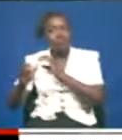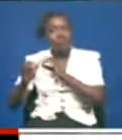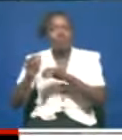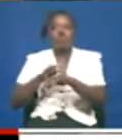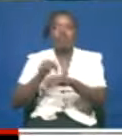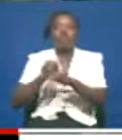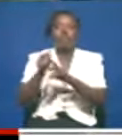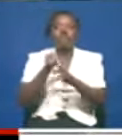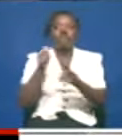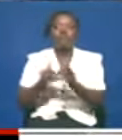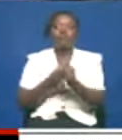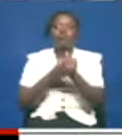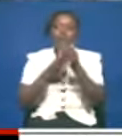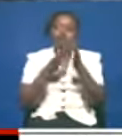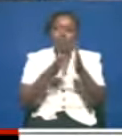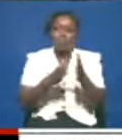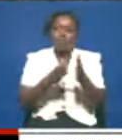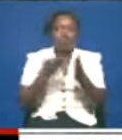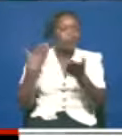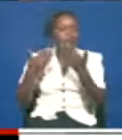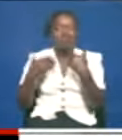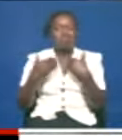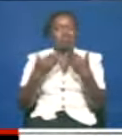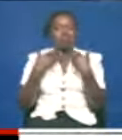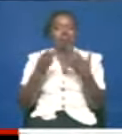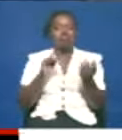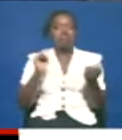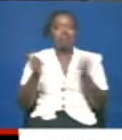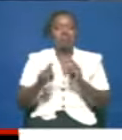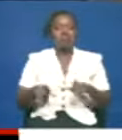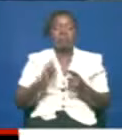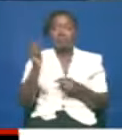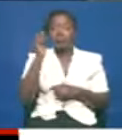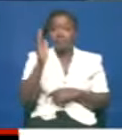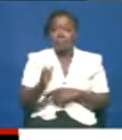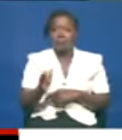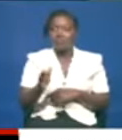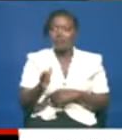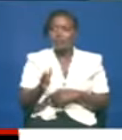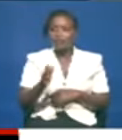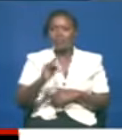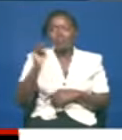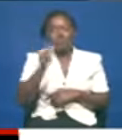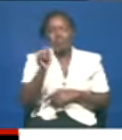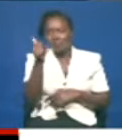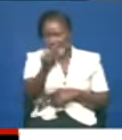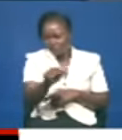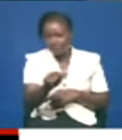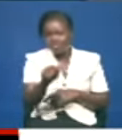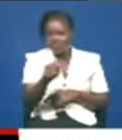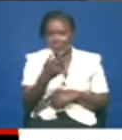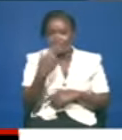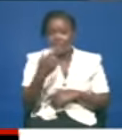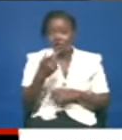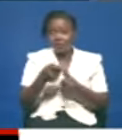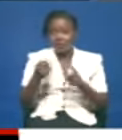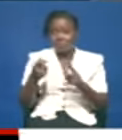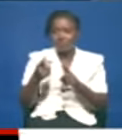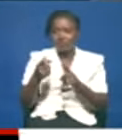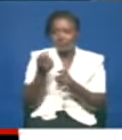reject leaders with no track record in transforming the lives of Kenyans. Kwa Mkenya yote ambaye anatoka katika jamii ya